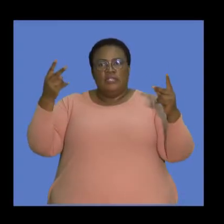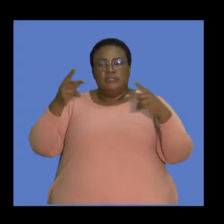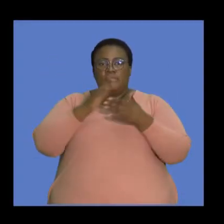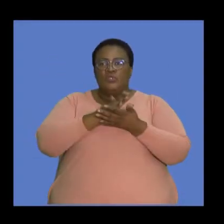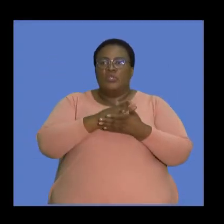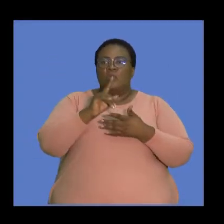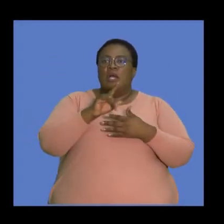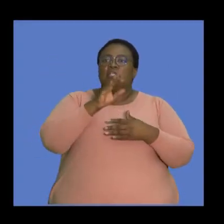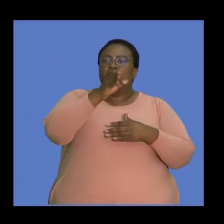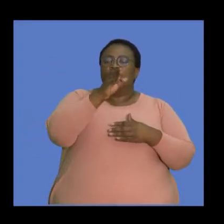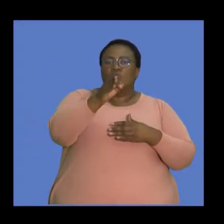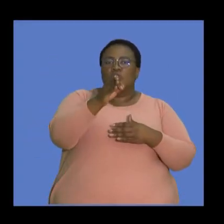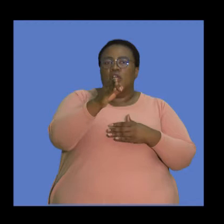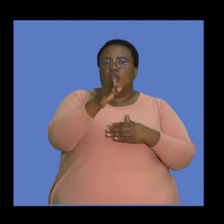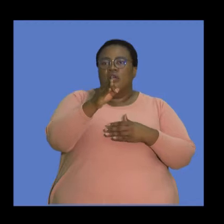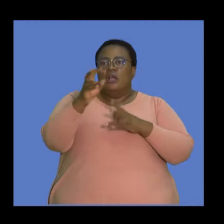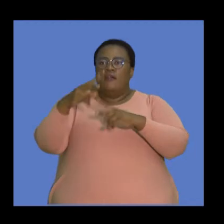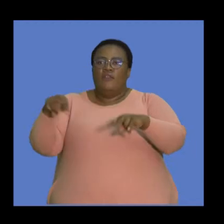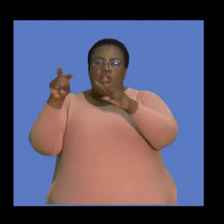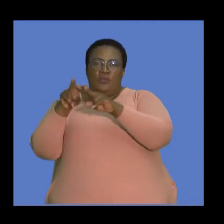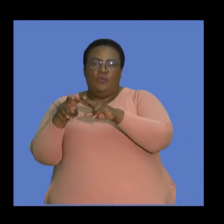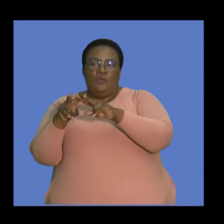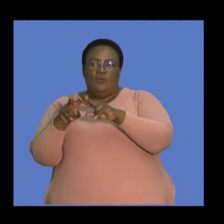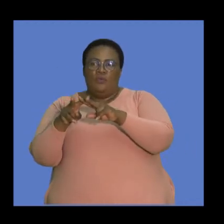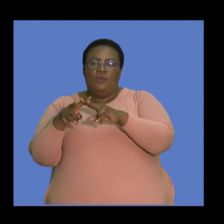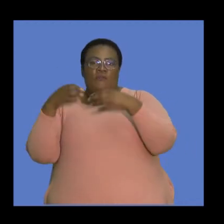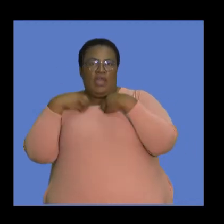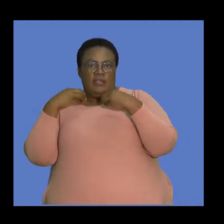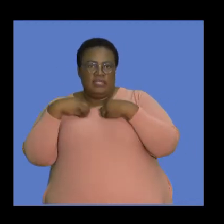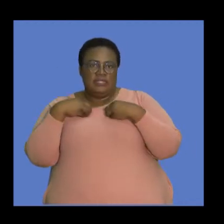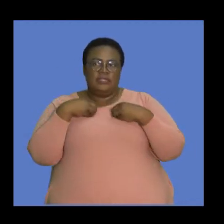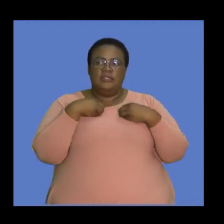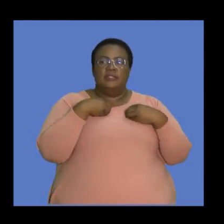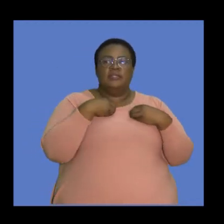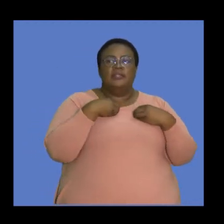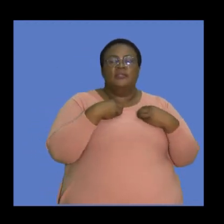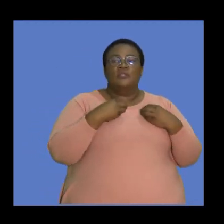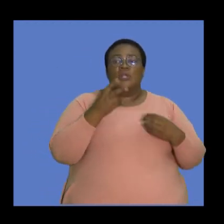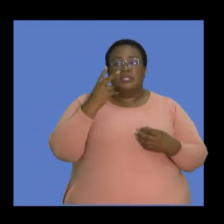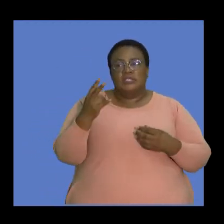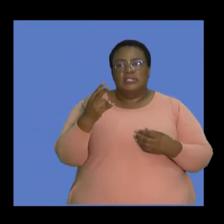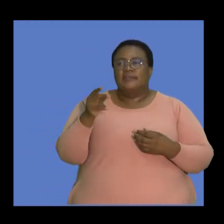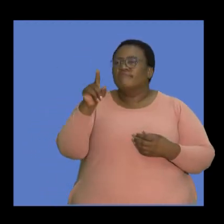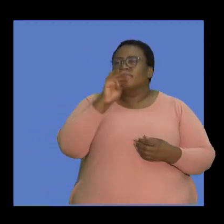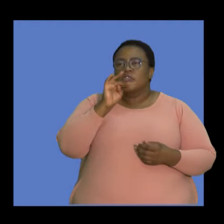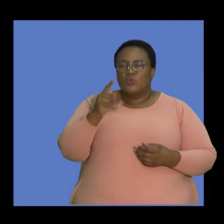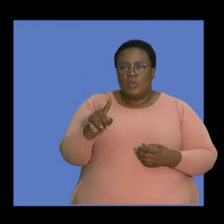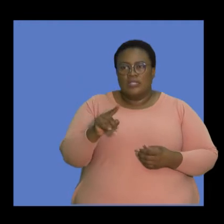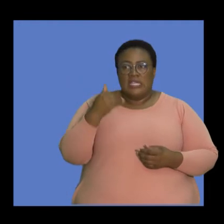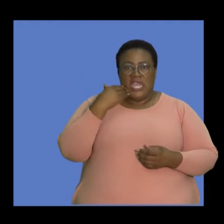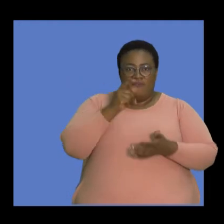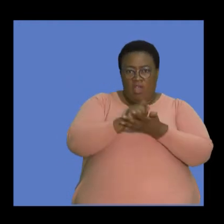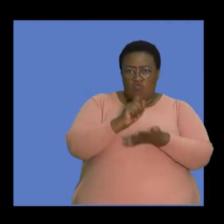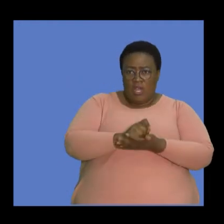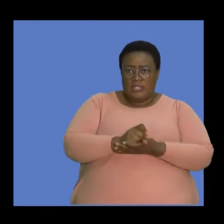between the future value of an asset and the scrap value of the asset. Now, let's look at